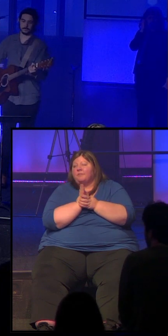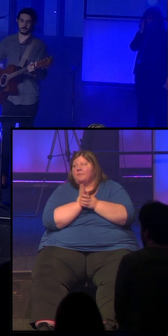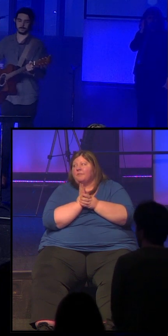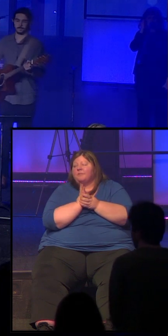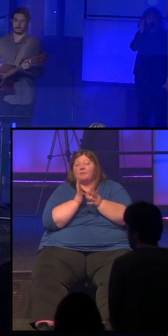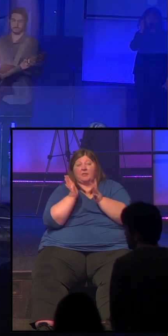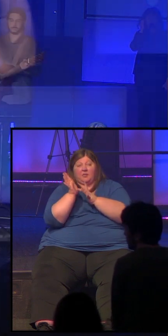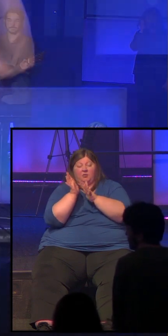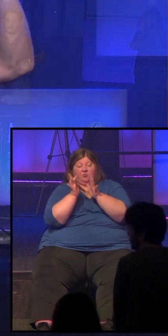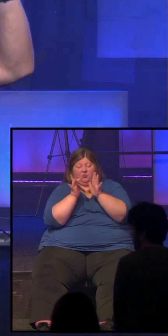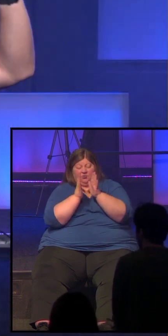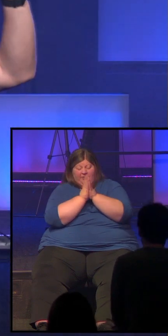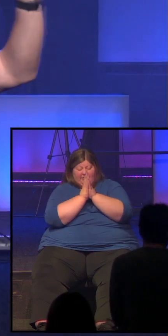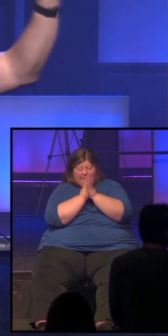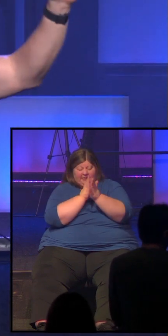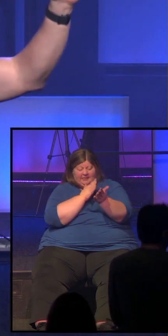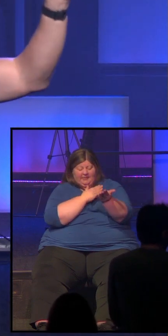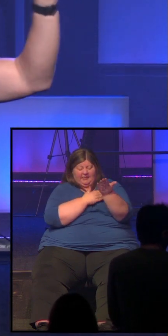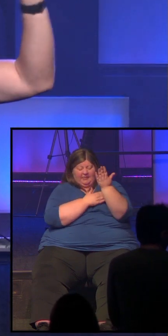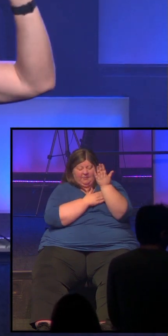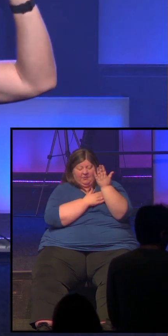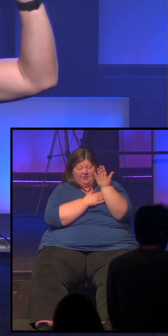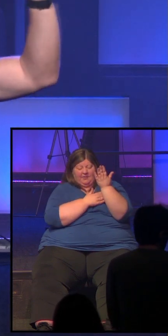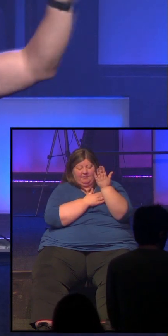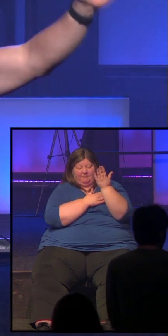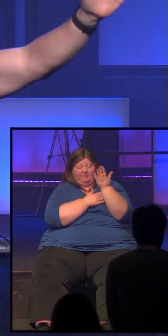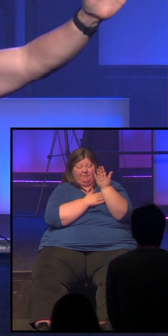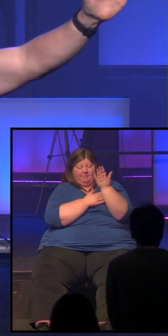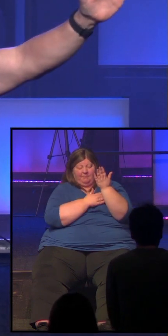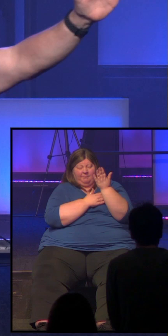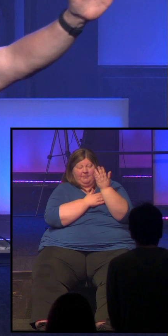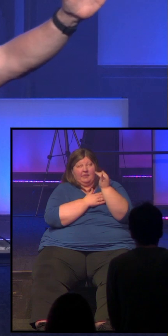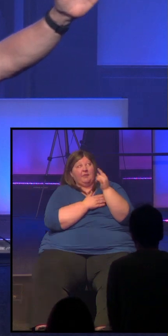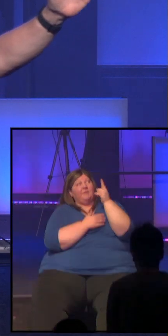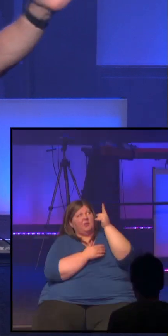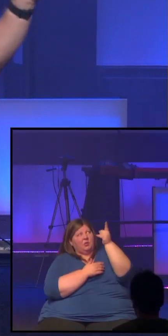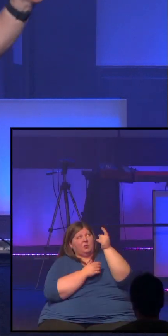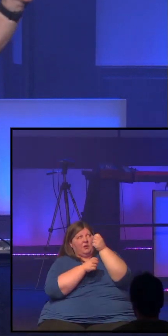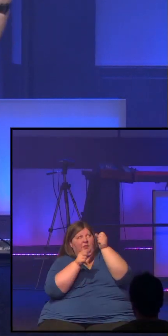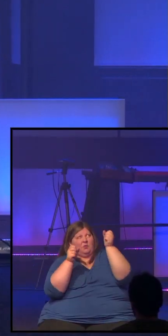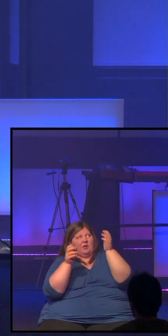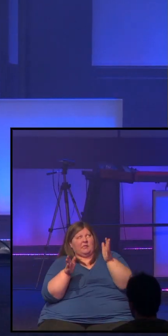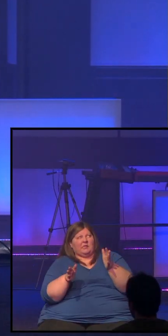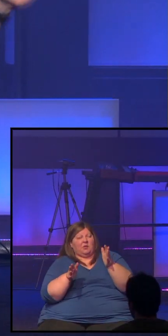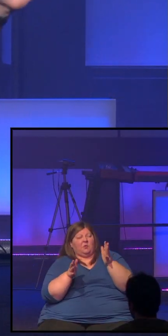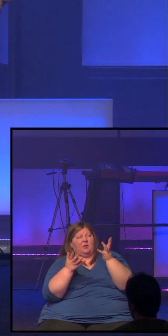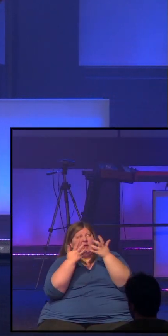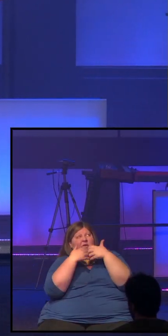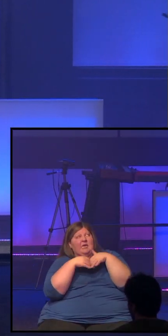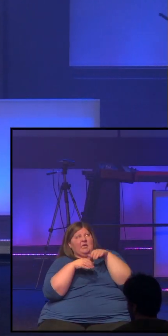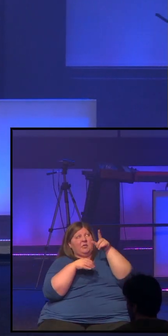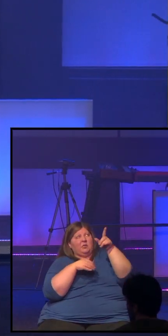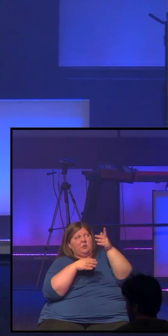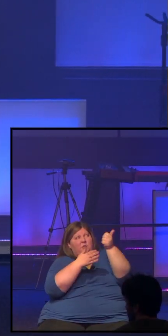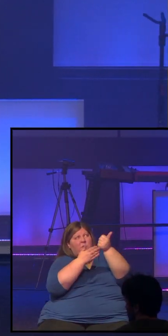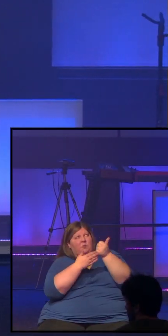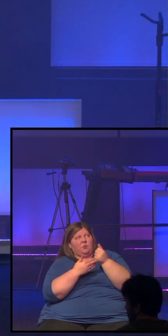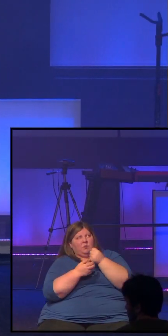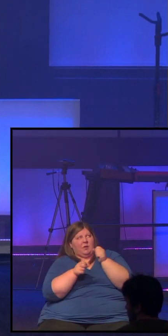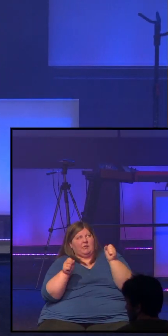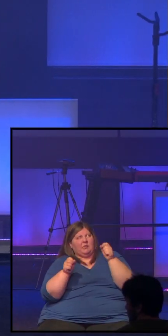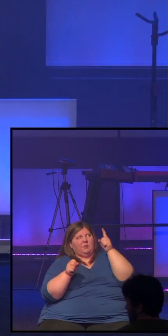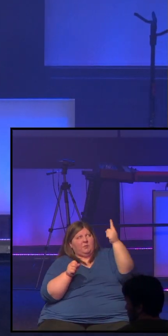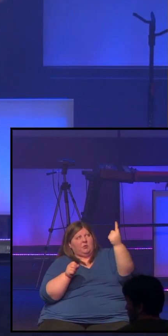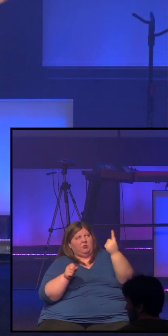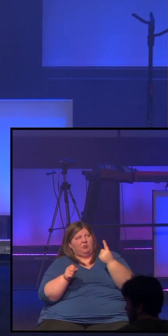So Jesus, this morning, we just thank you that you are a rescuer, that in you there is rescue because you